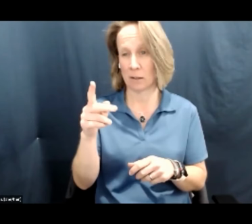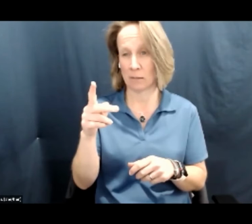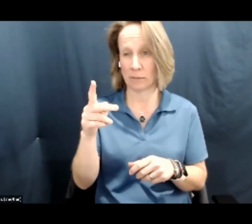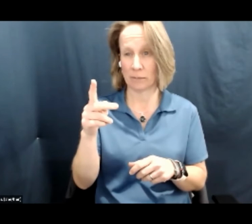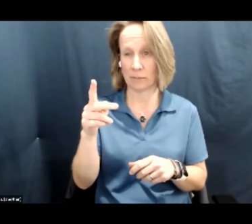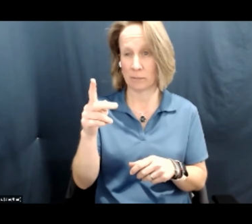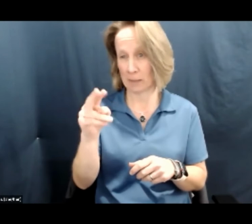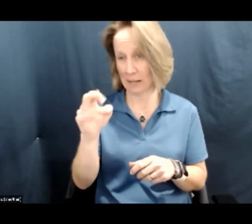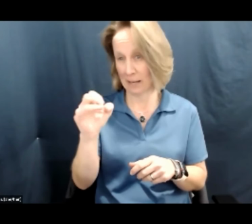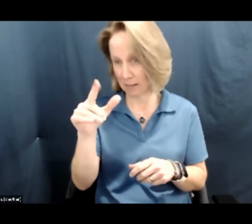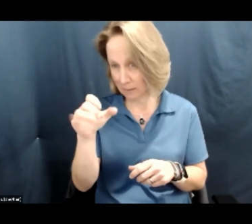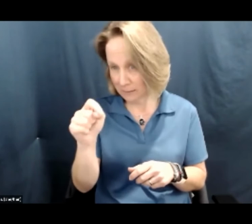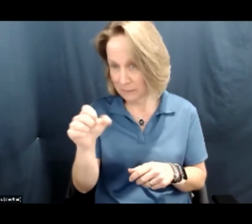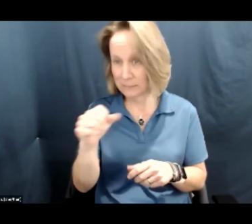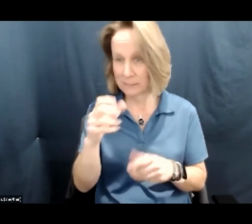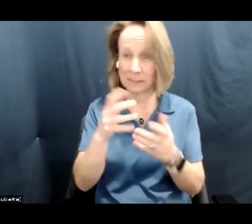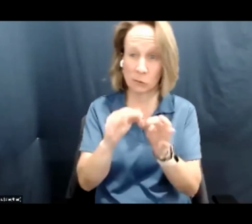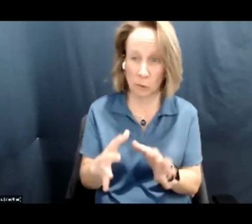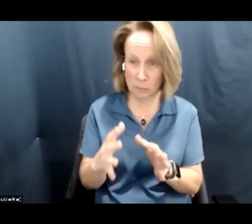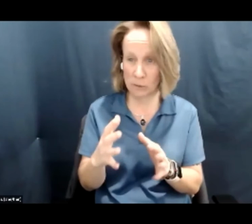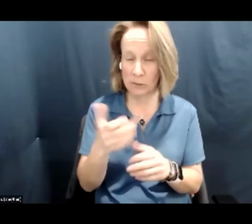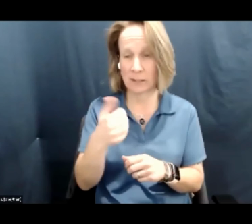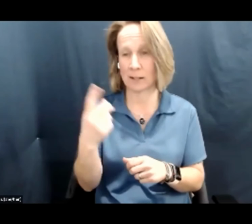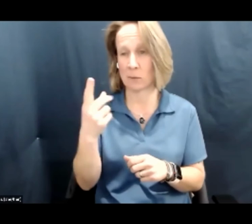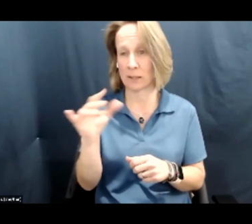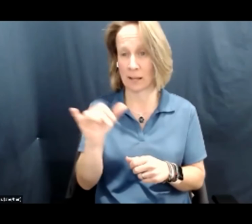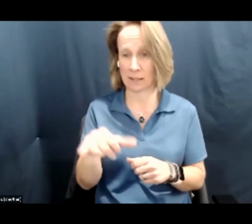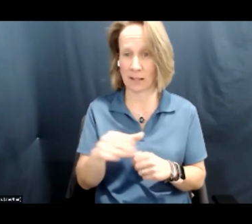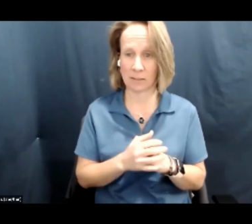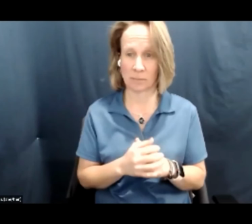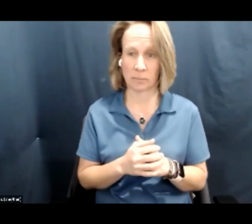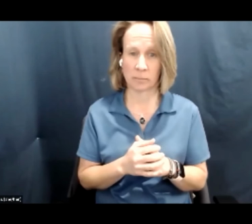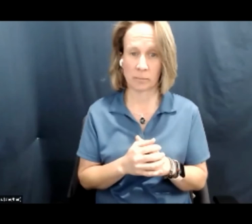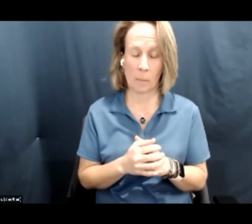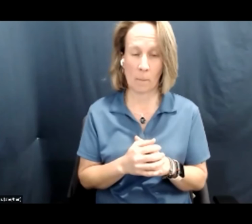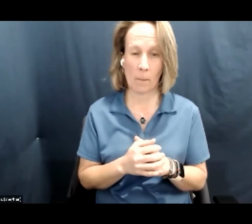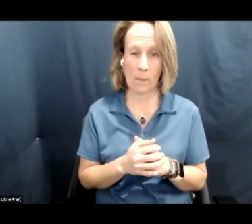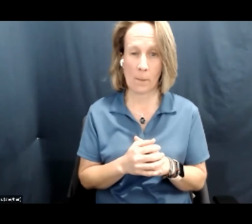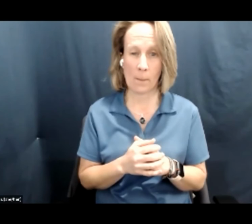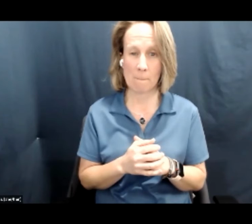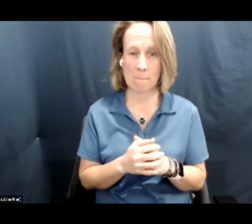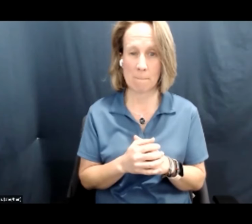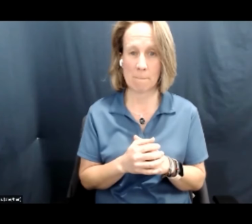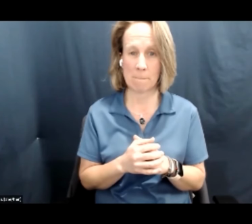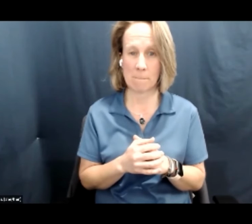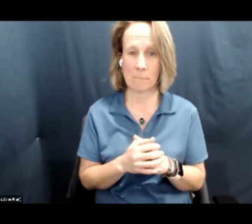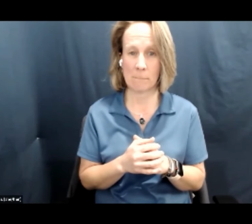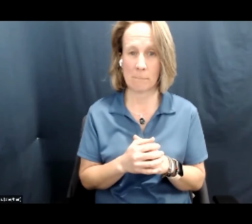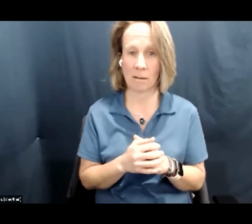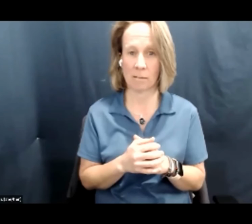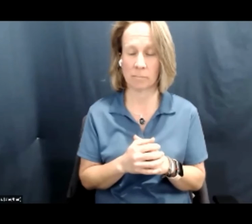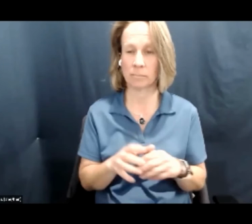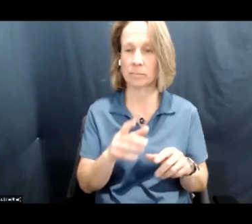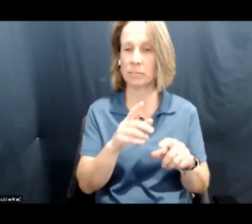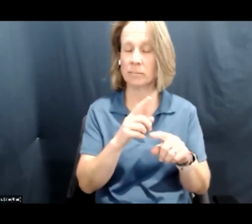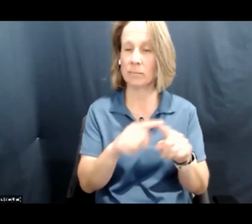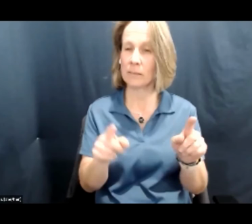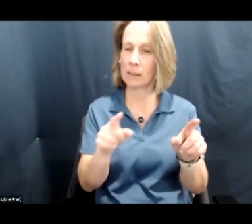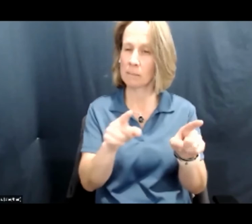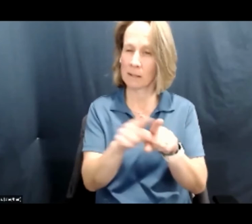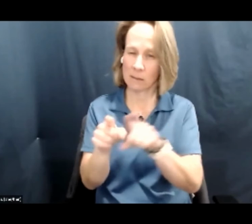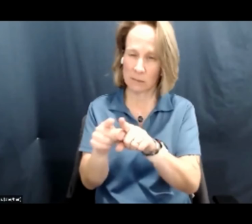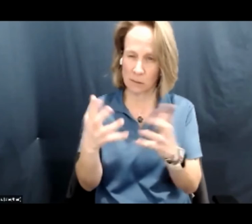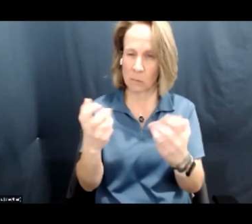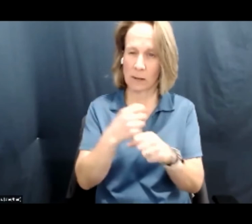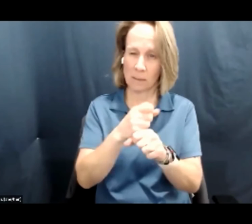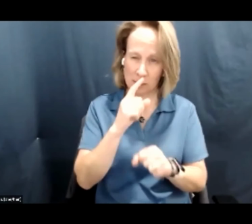and anyone like that. But I also do want to make sure that folks feel comfortable to